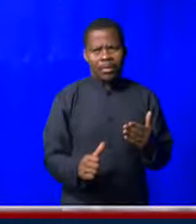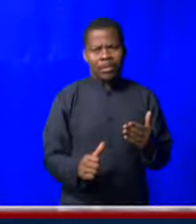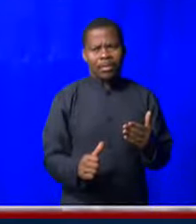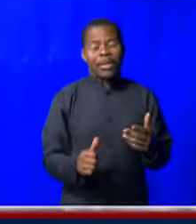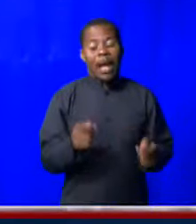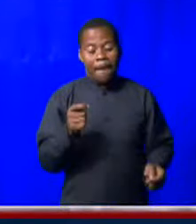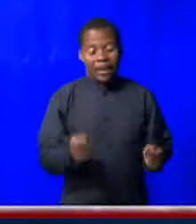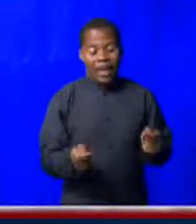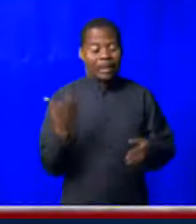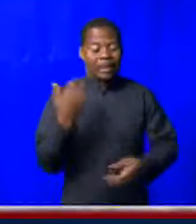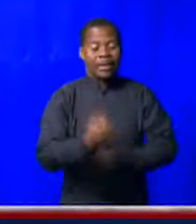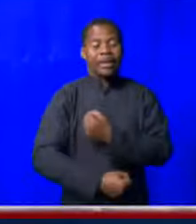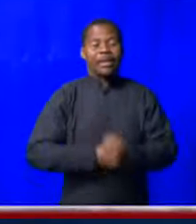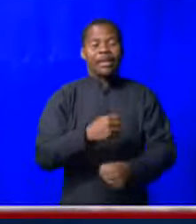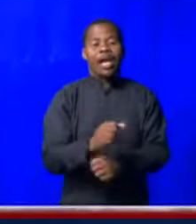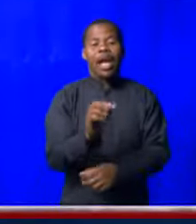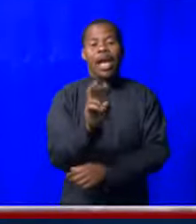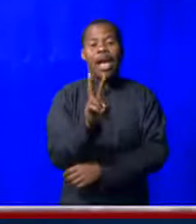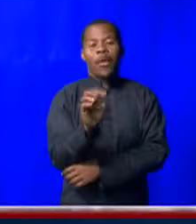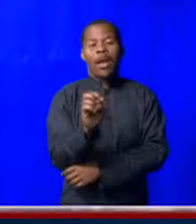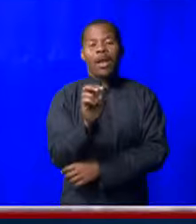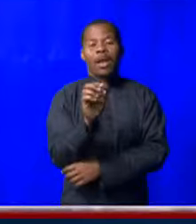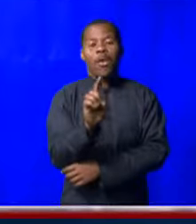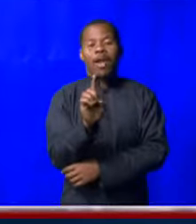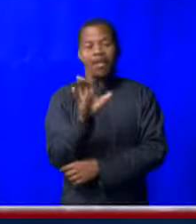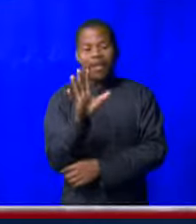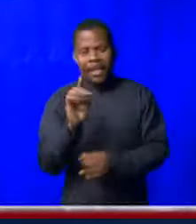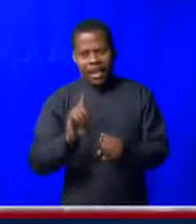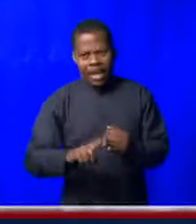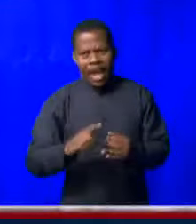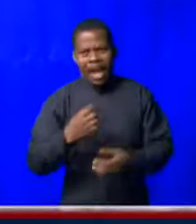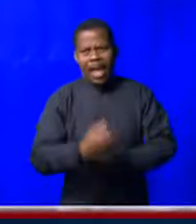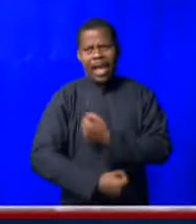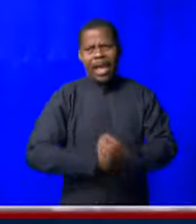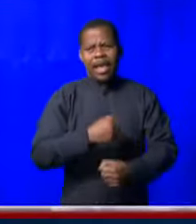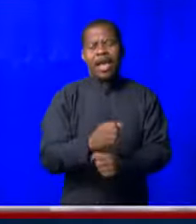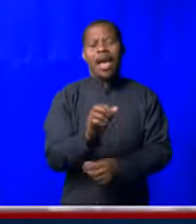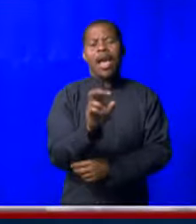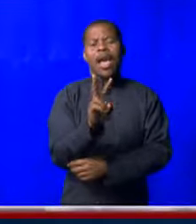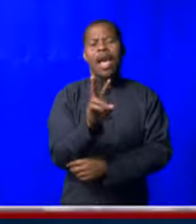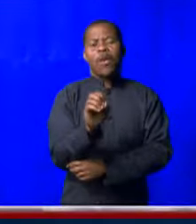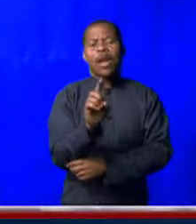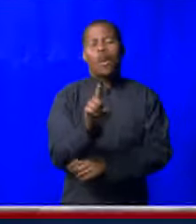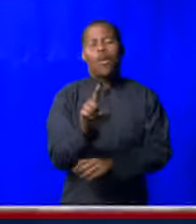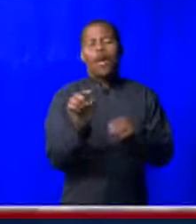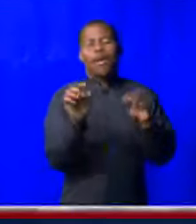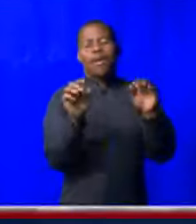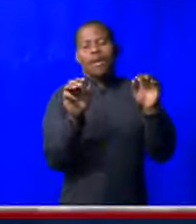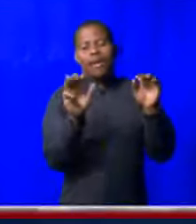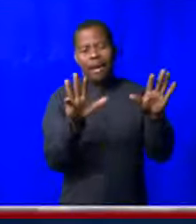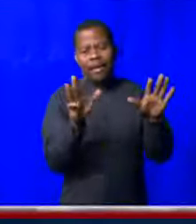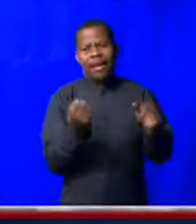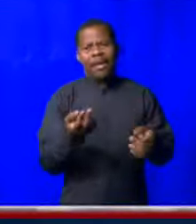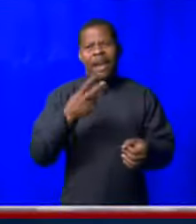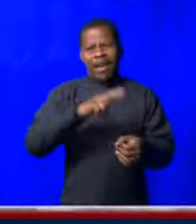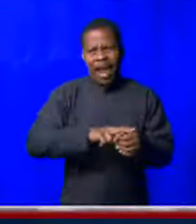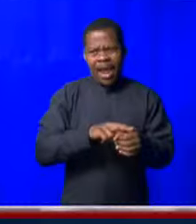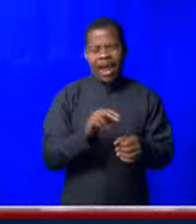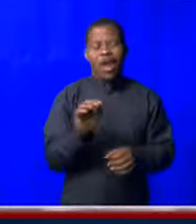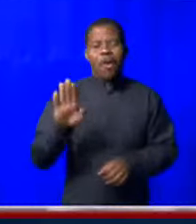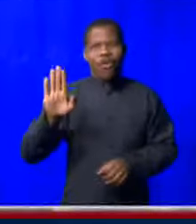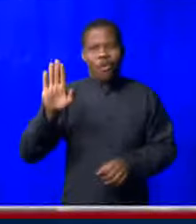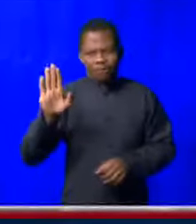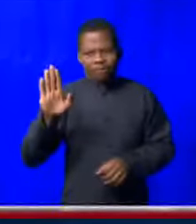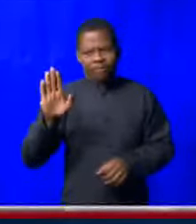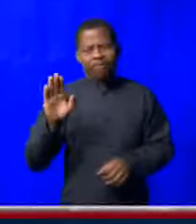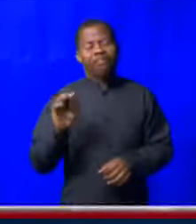ngeminyaka wa-2019 ngemuva kolukhetho lwalowo mnyaka. Uphinze uyafungiswa futhi kulesi